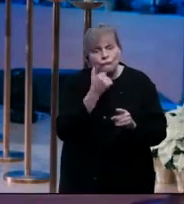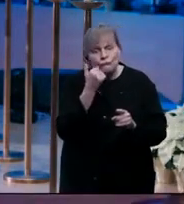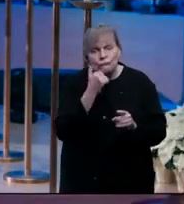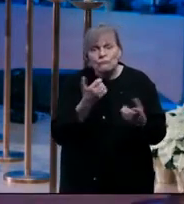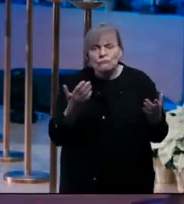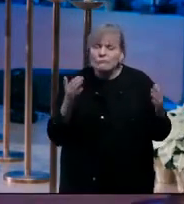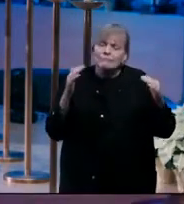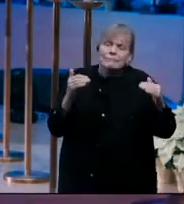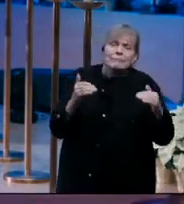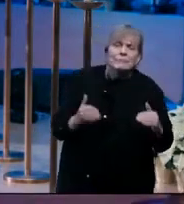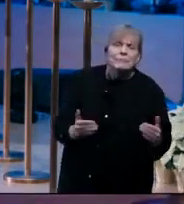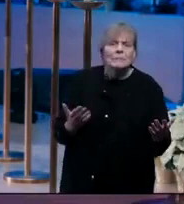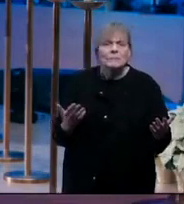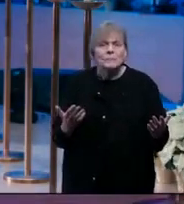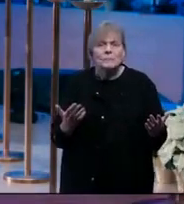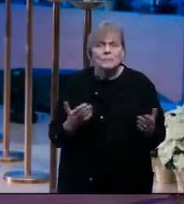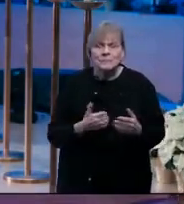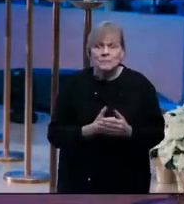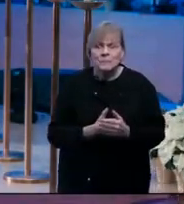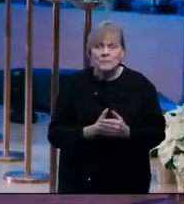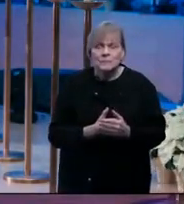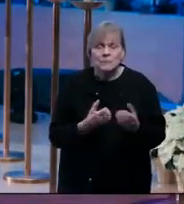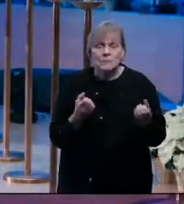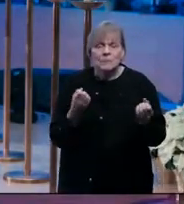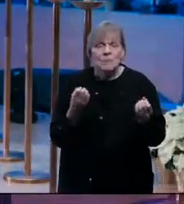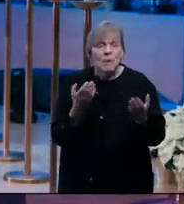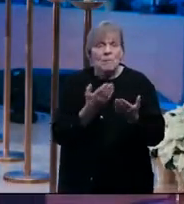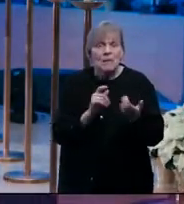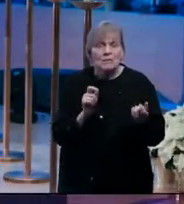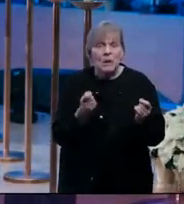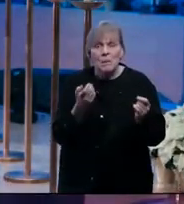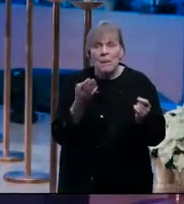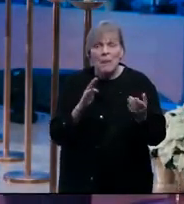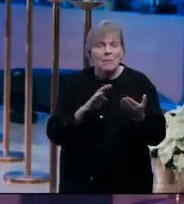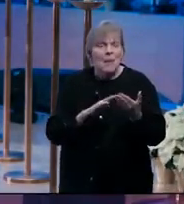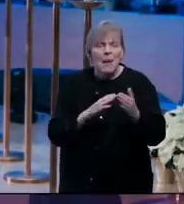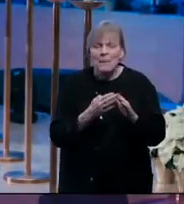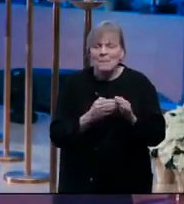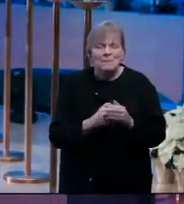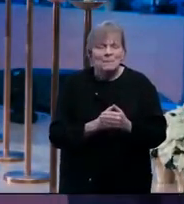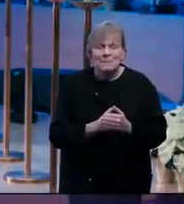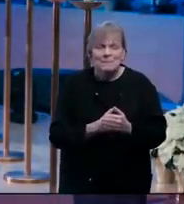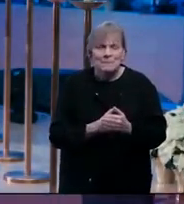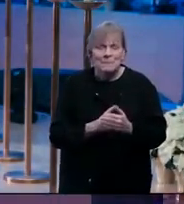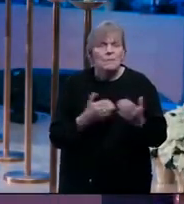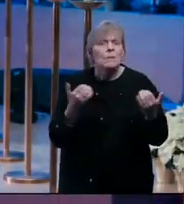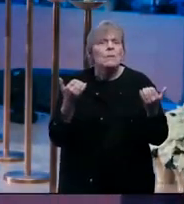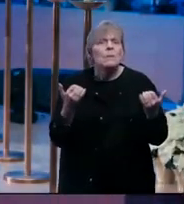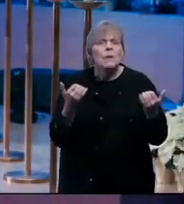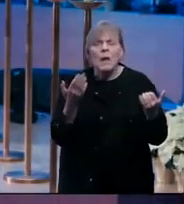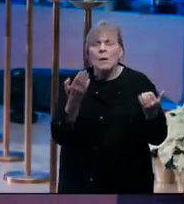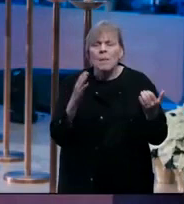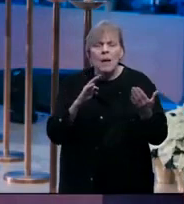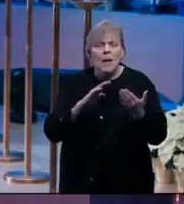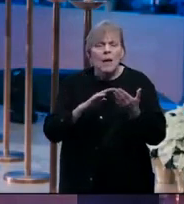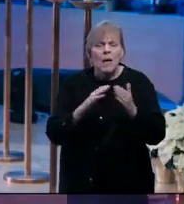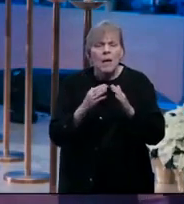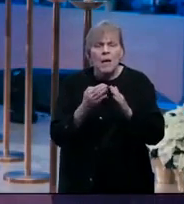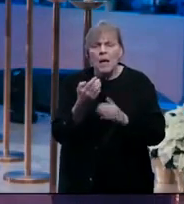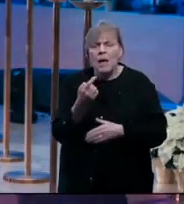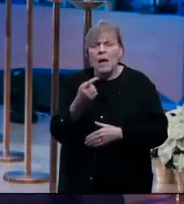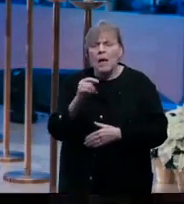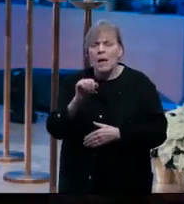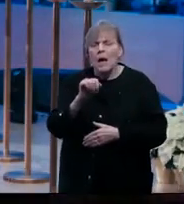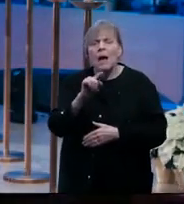lowly. Well, not a lot has changed in Bethlehem. Lots of you know that Bethlehem is located in